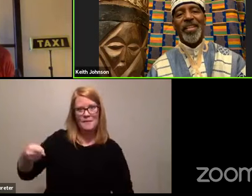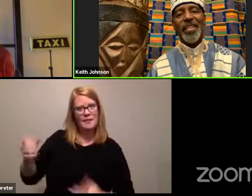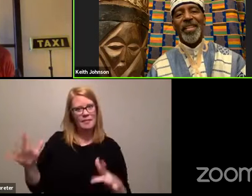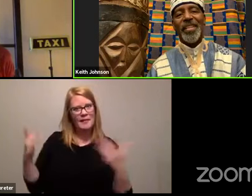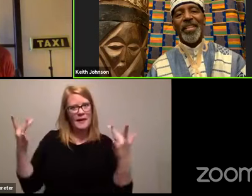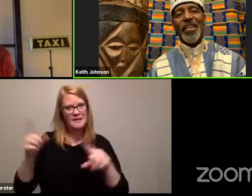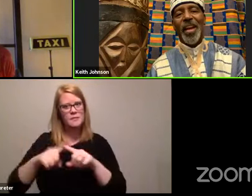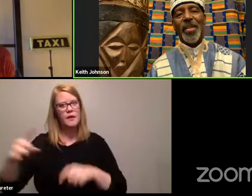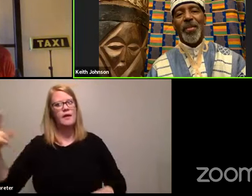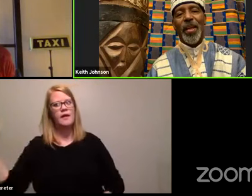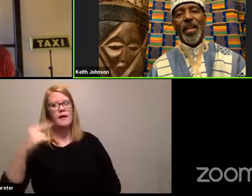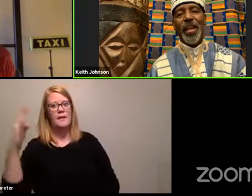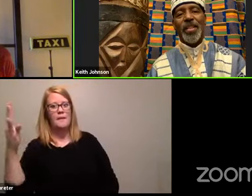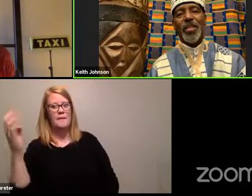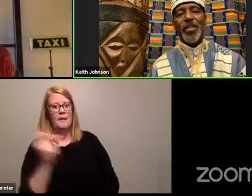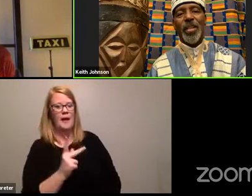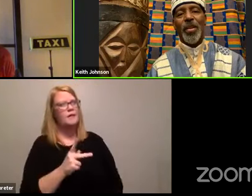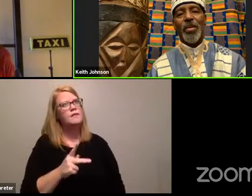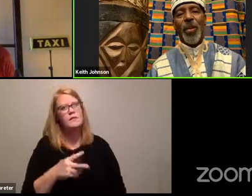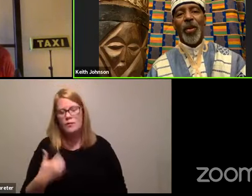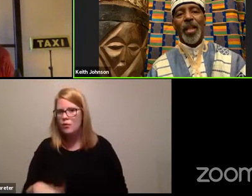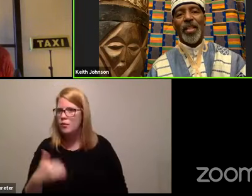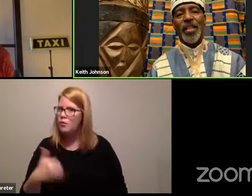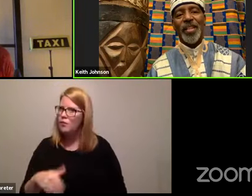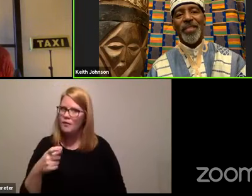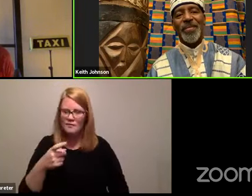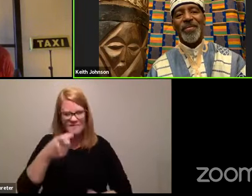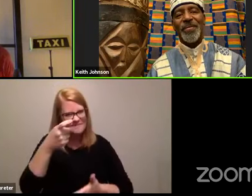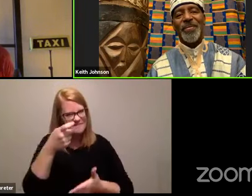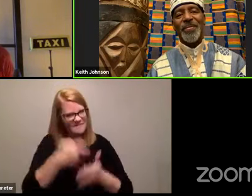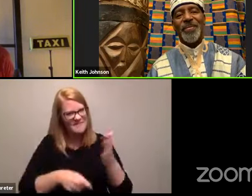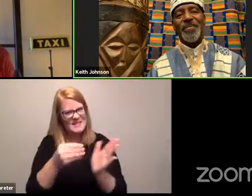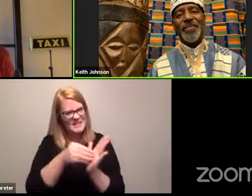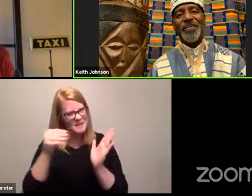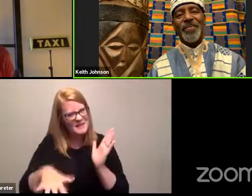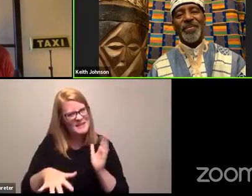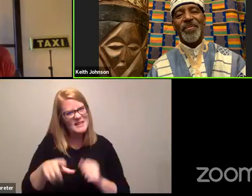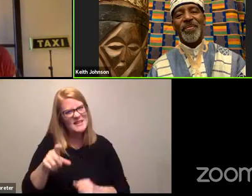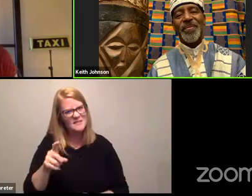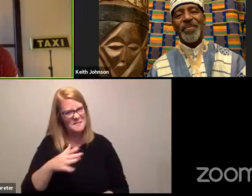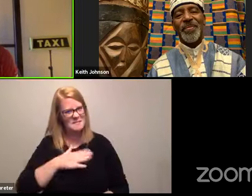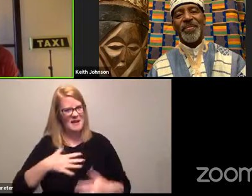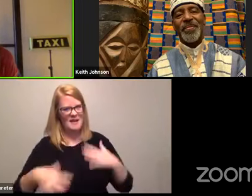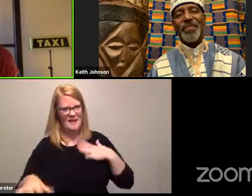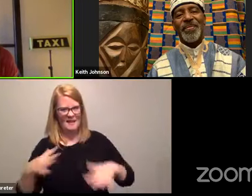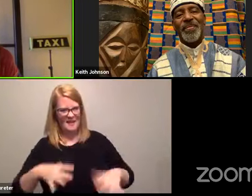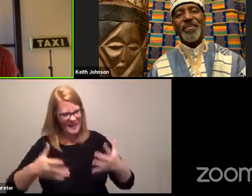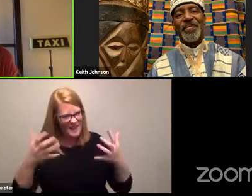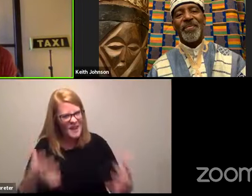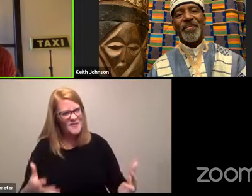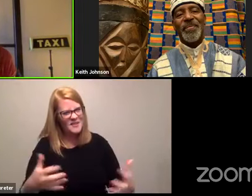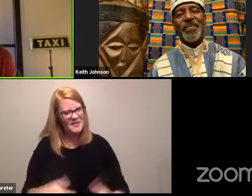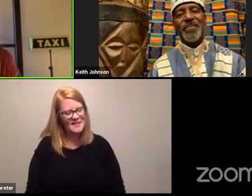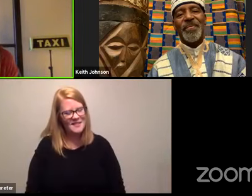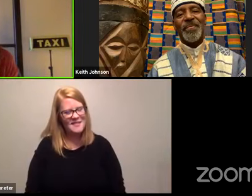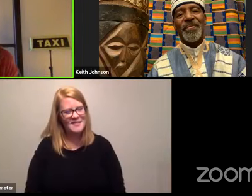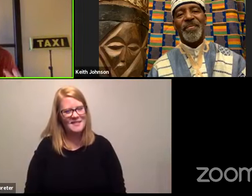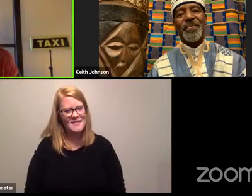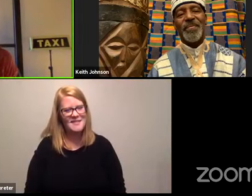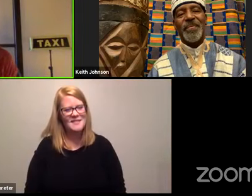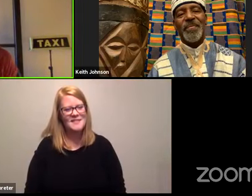So I had to pay lots of duty on my weight. So Keith, you're a collector